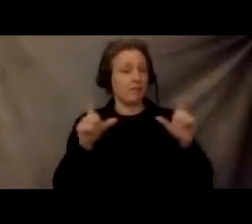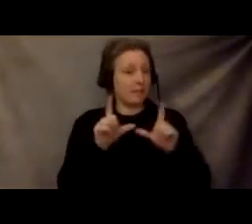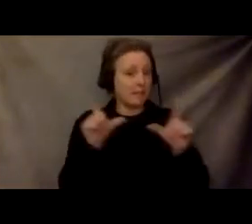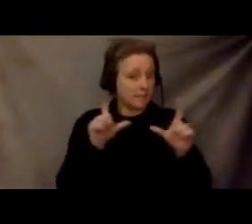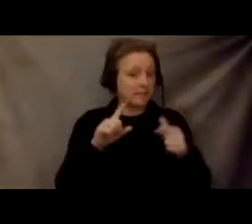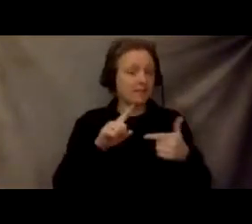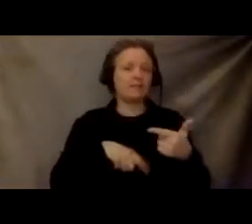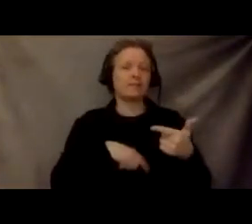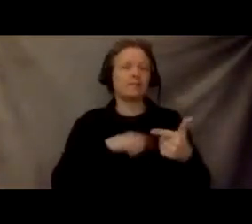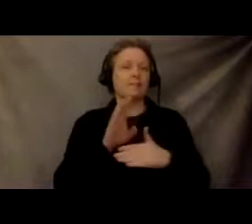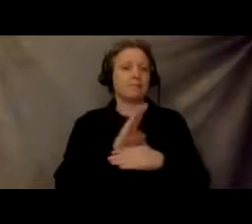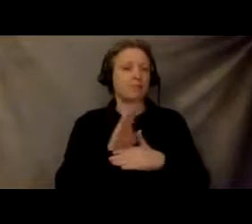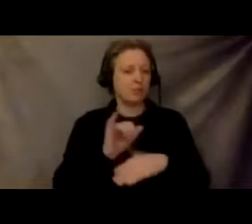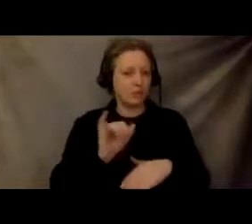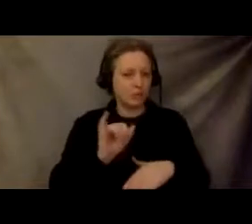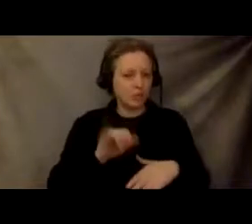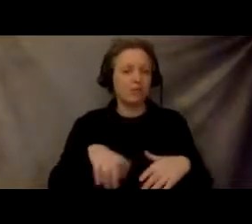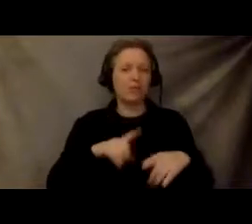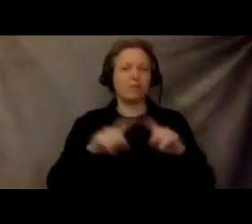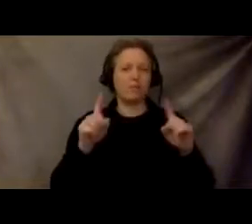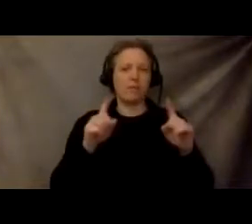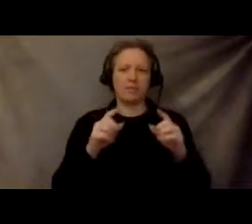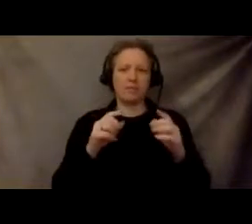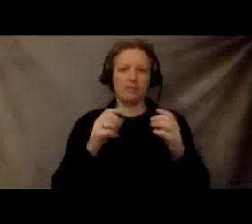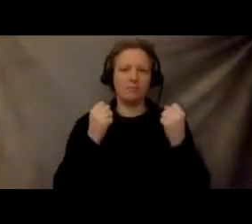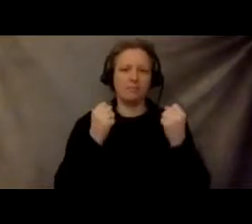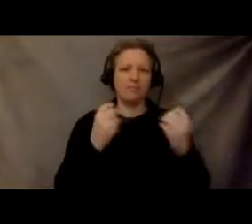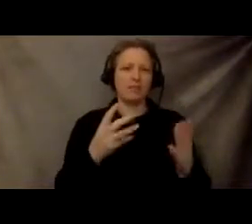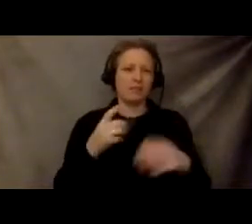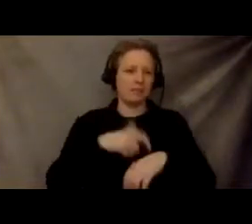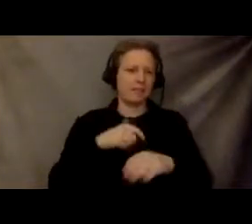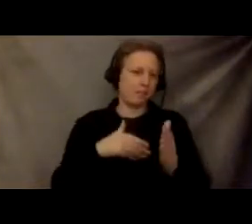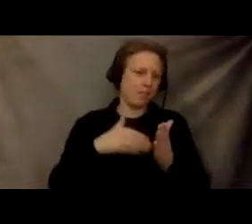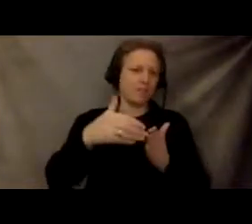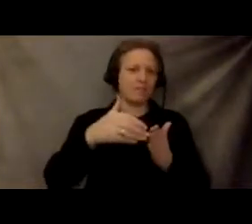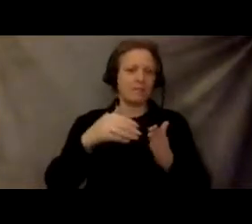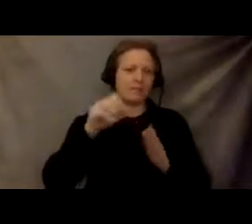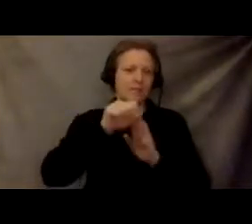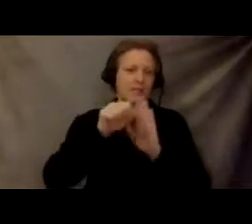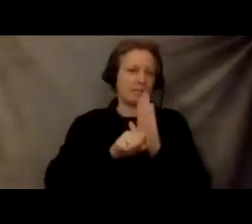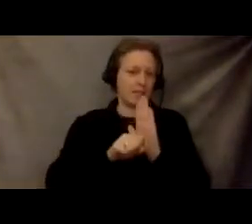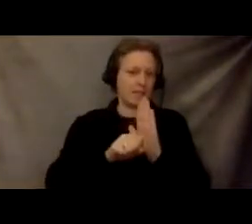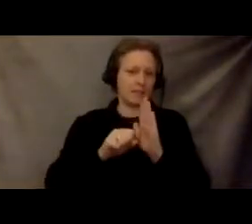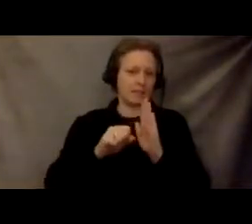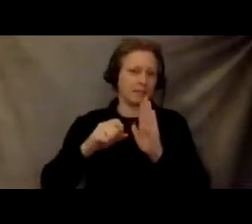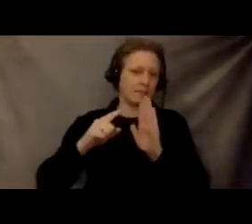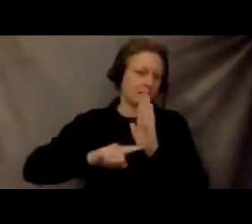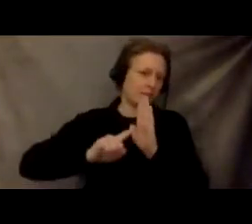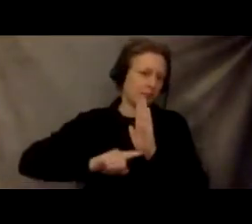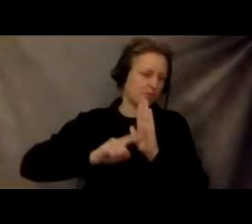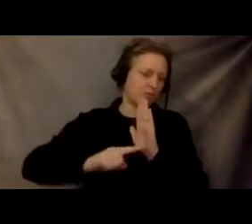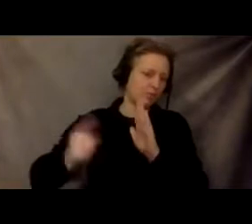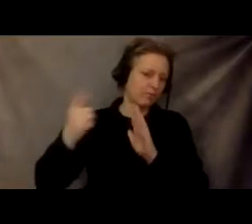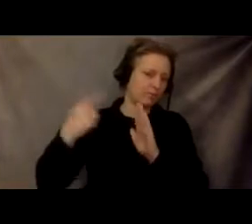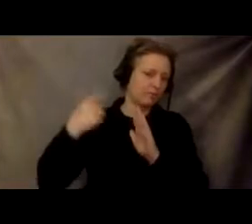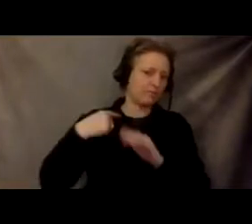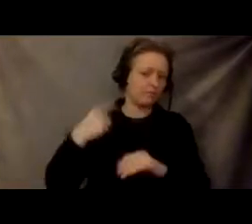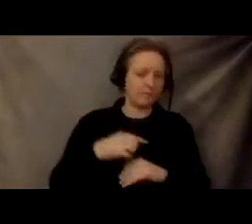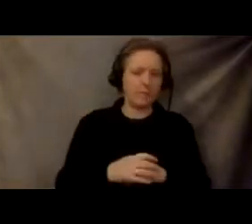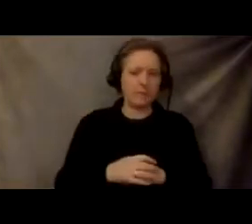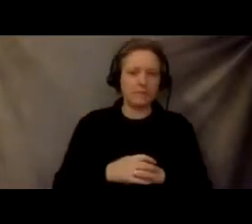various state inspections. Wow, I have no expertise in that. I'm a bit shocked though,